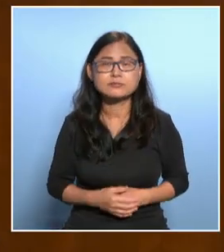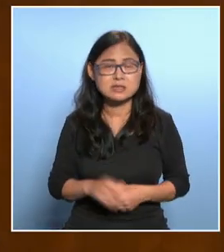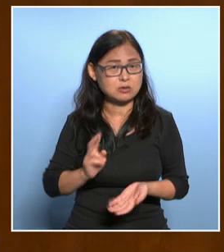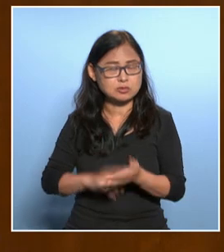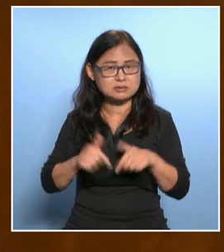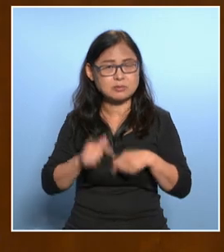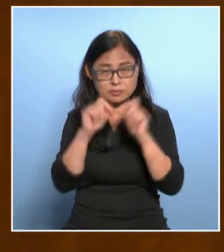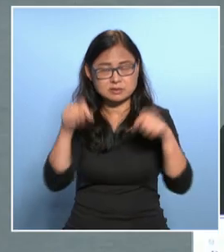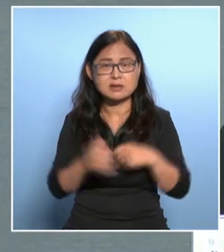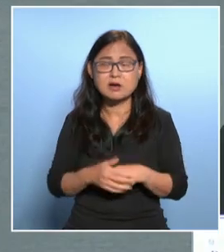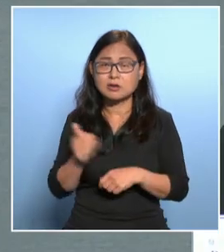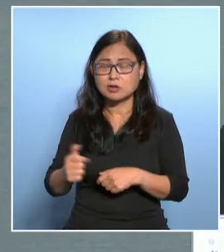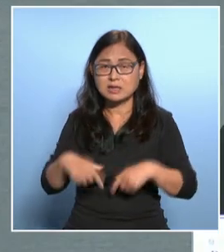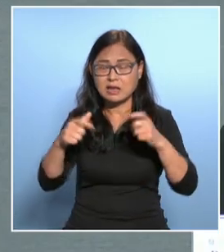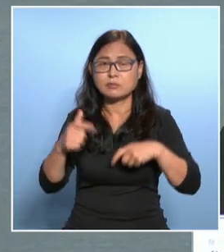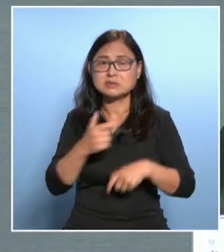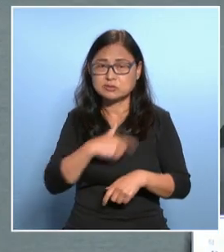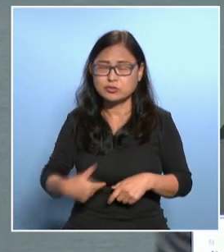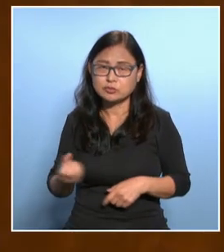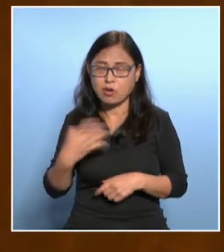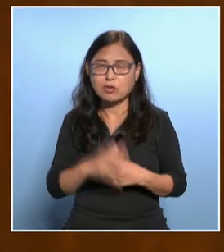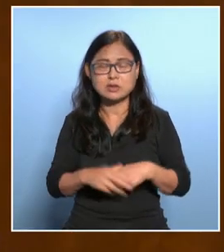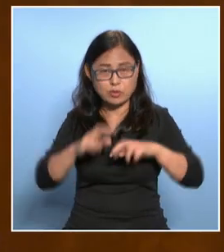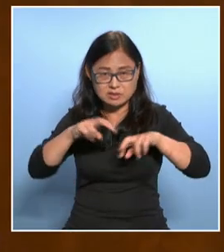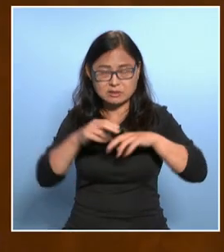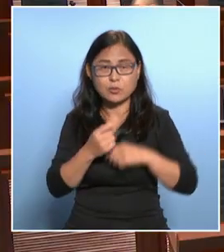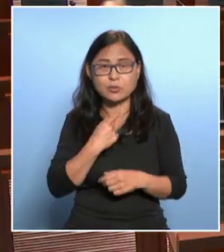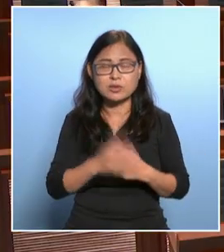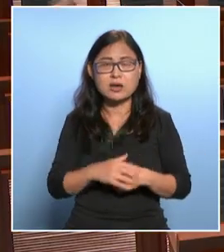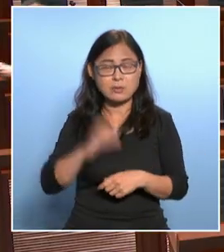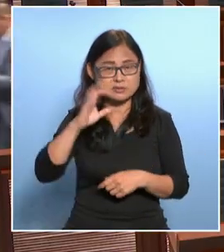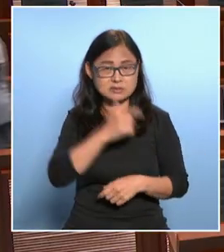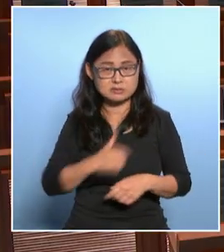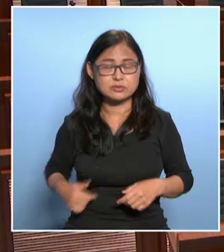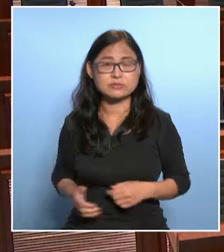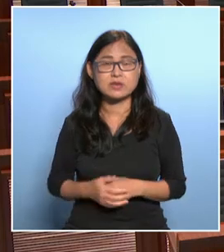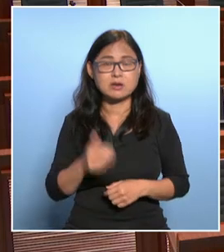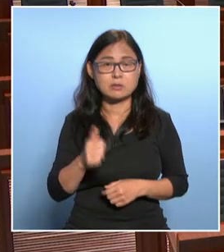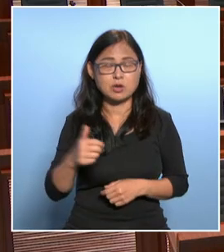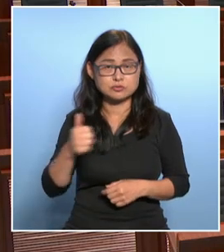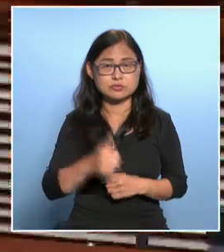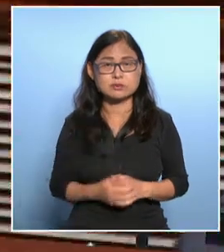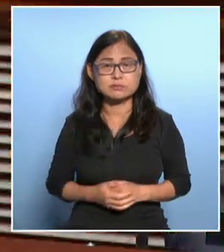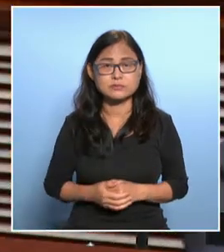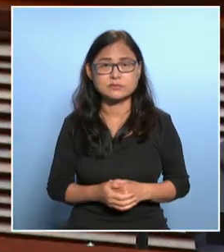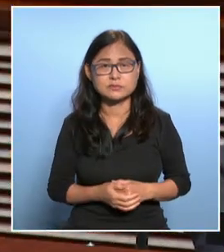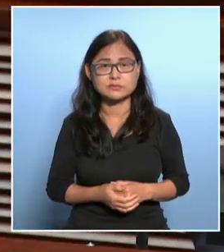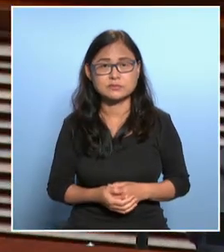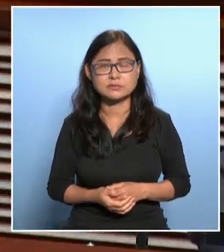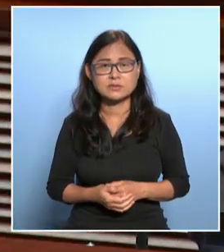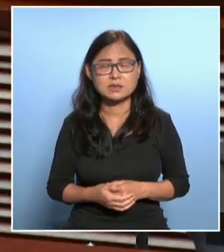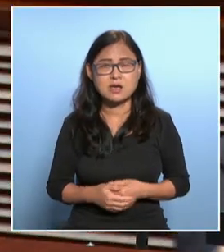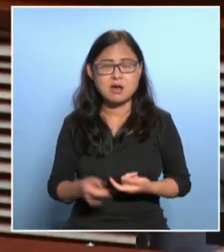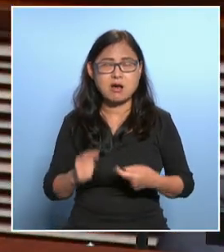We are talking about a matter of confidence. Thank you for your suggestion. We'll look into this possibility. Next, Mr. TIEN Puk-sun. Thank you,